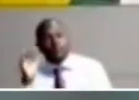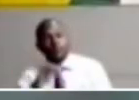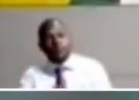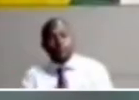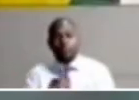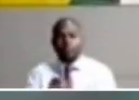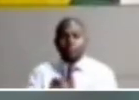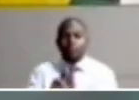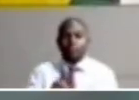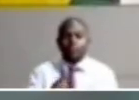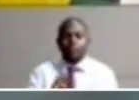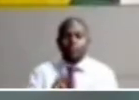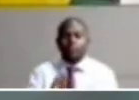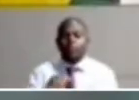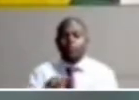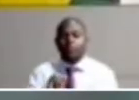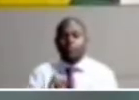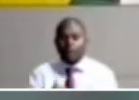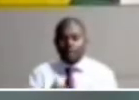Dubai.